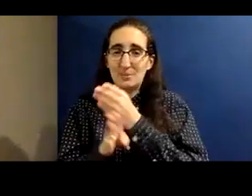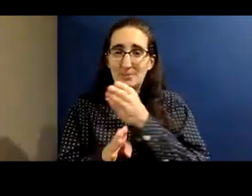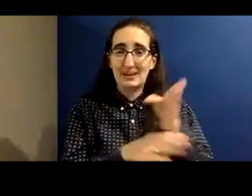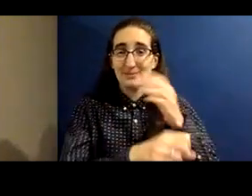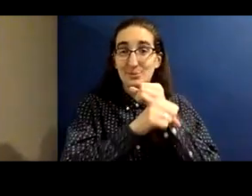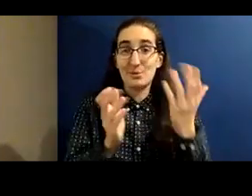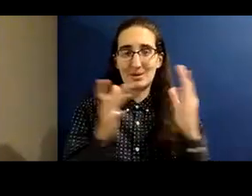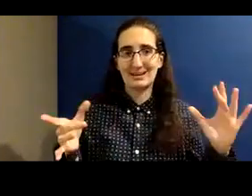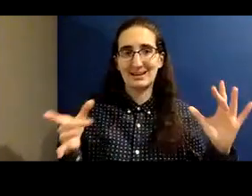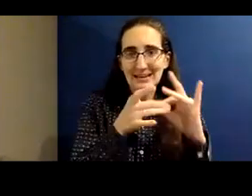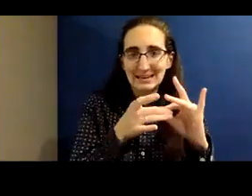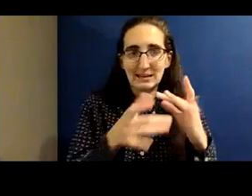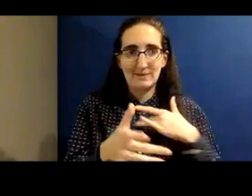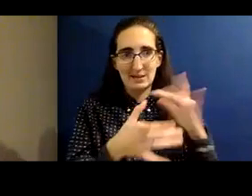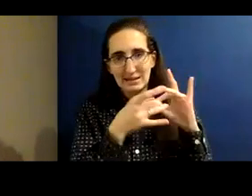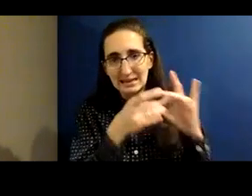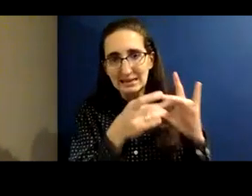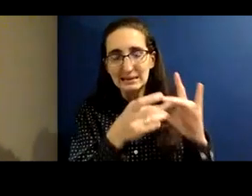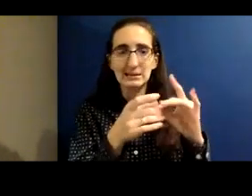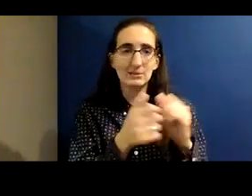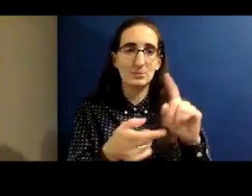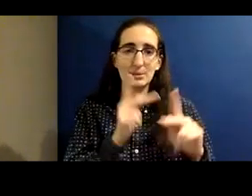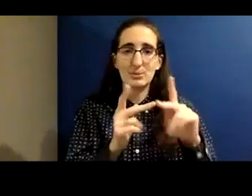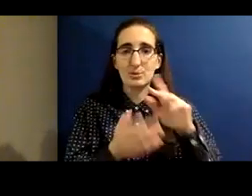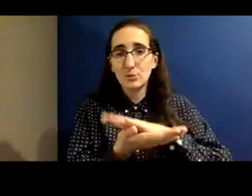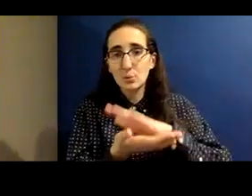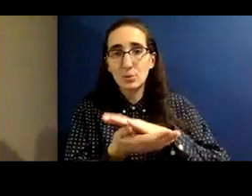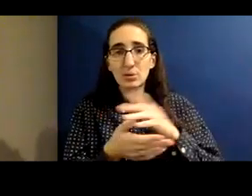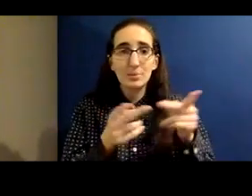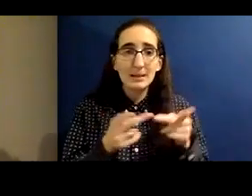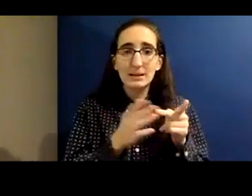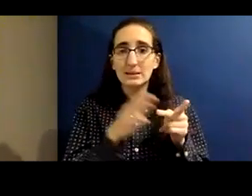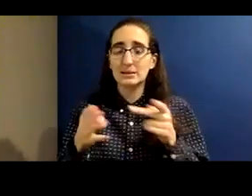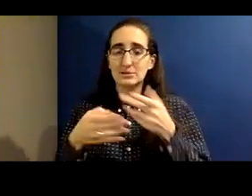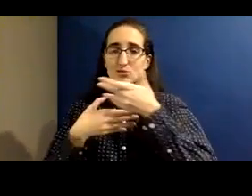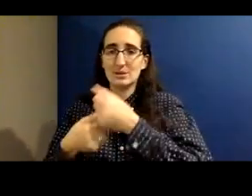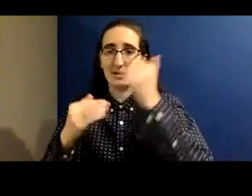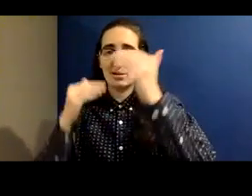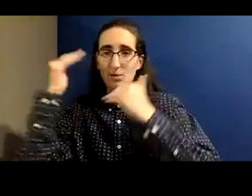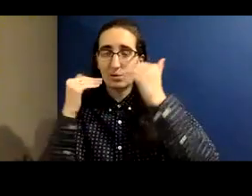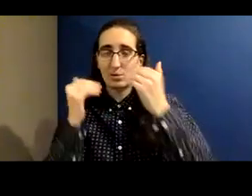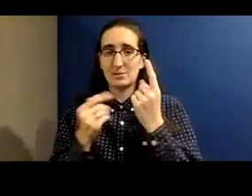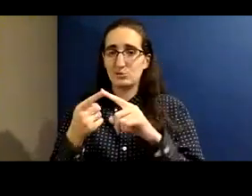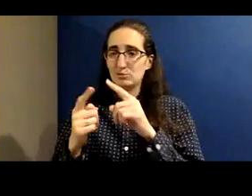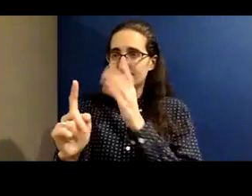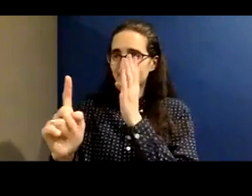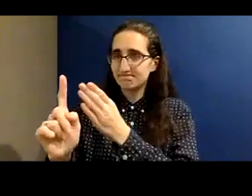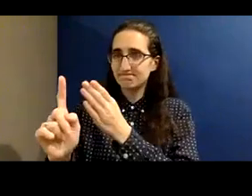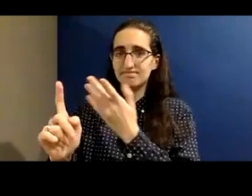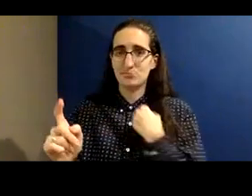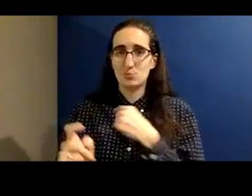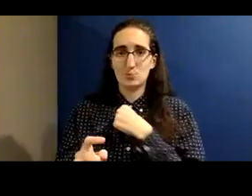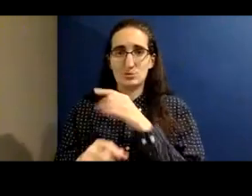are connectedness, feeling connected to people, schools, places, and trusted adults, someone to turn to when we are